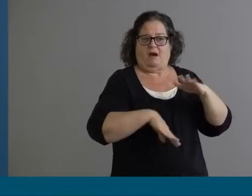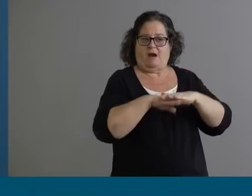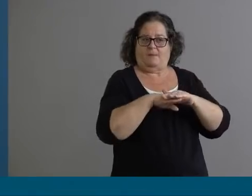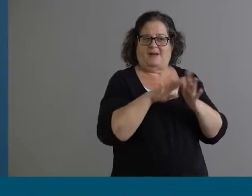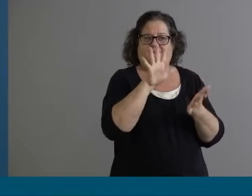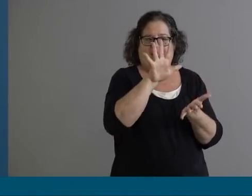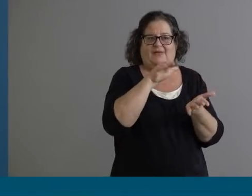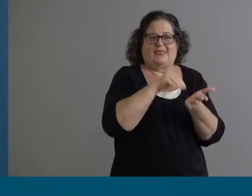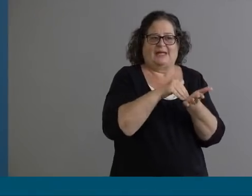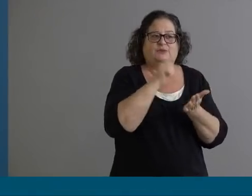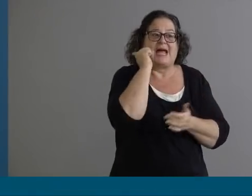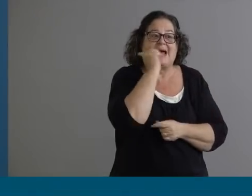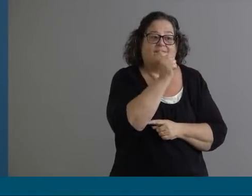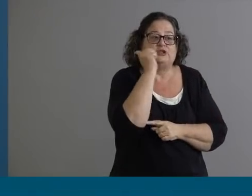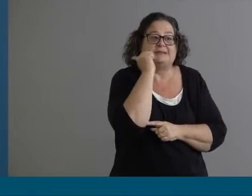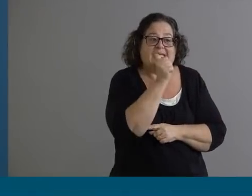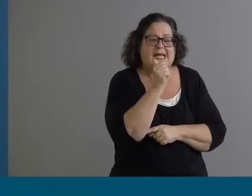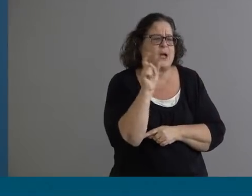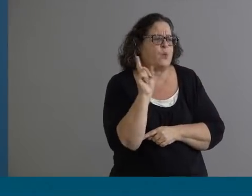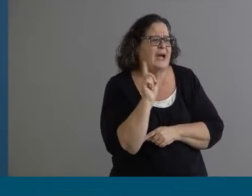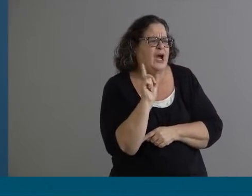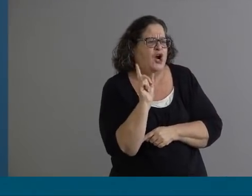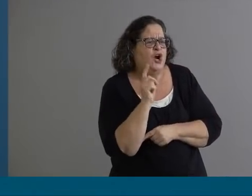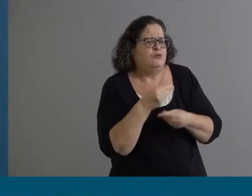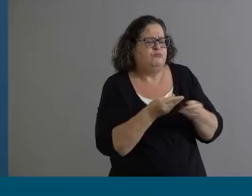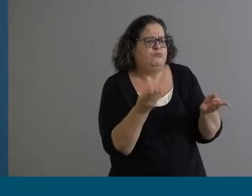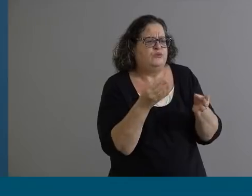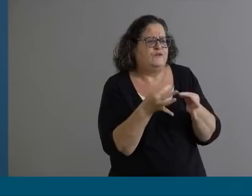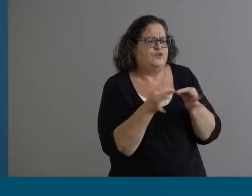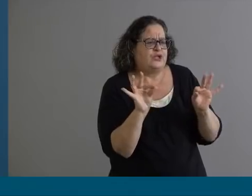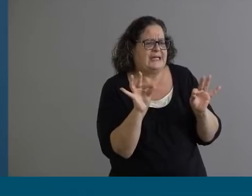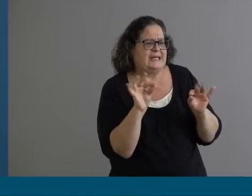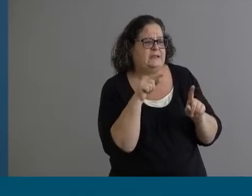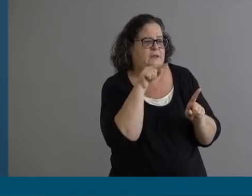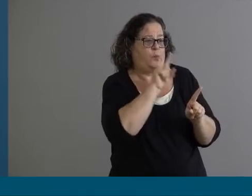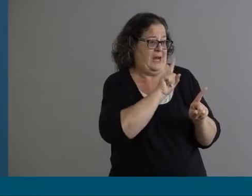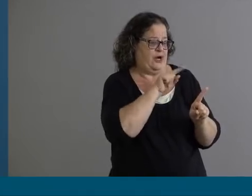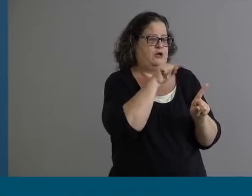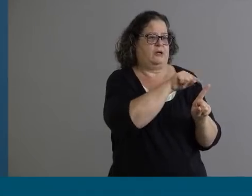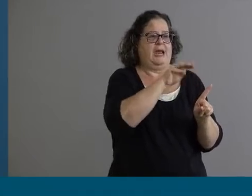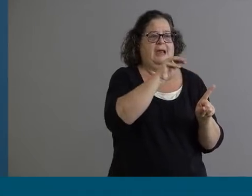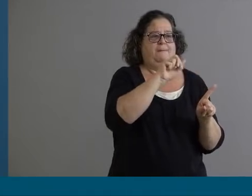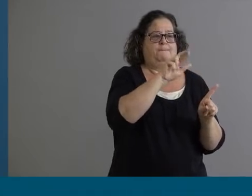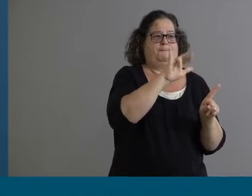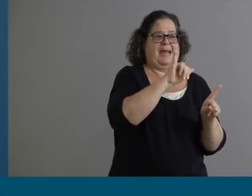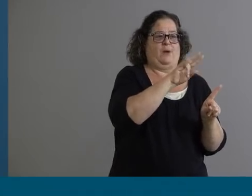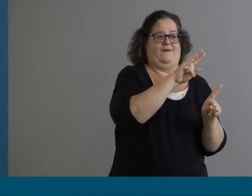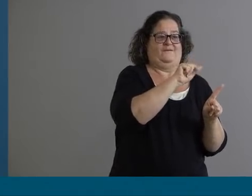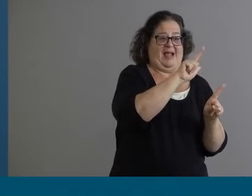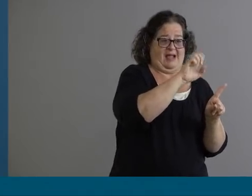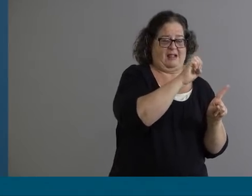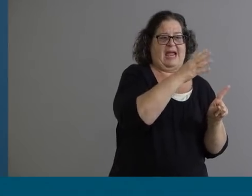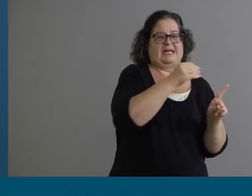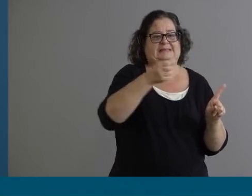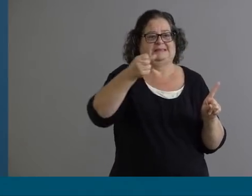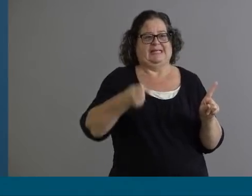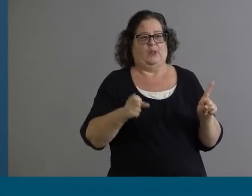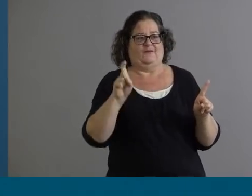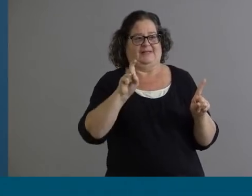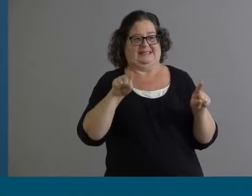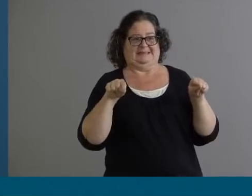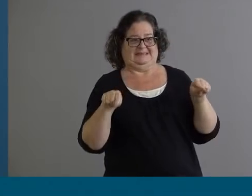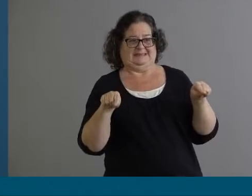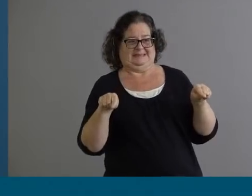South Phoenix with 12 days of surge testing, and I believe Major General McGuire is going to comment more